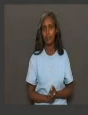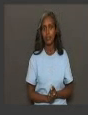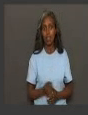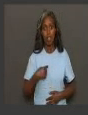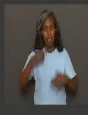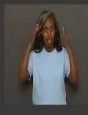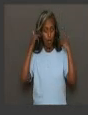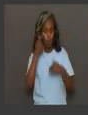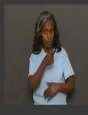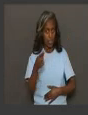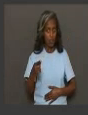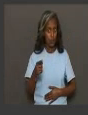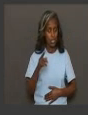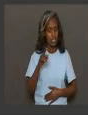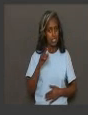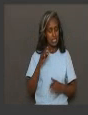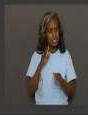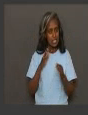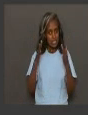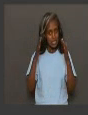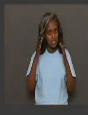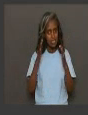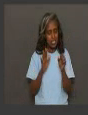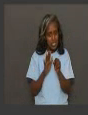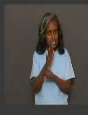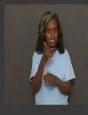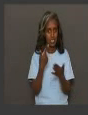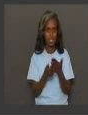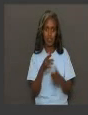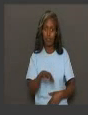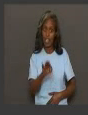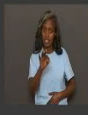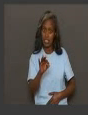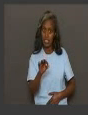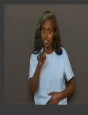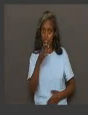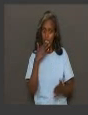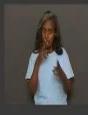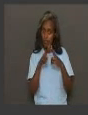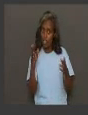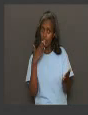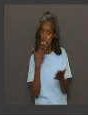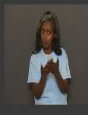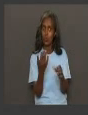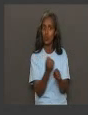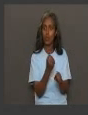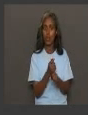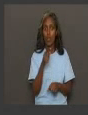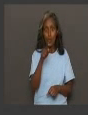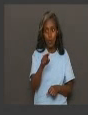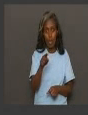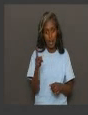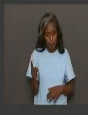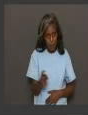I hope that everyone succeeded in finding it. If you did, very good work. You are